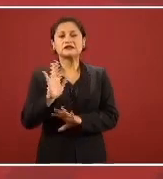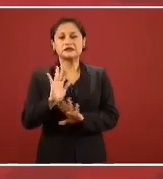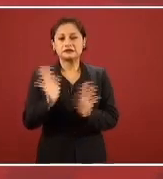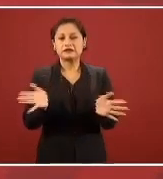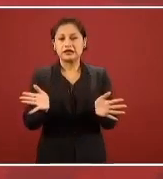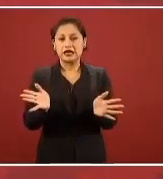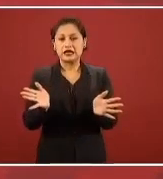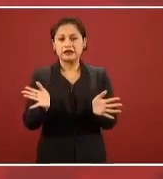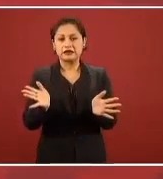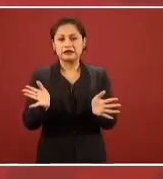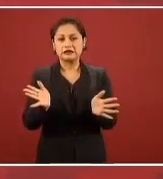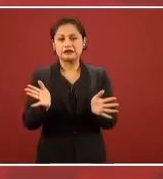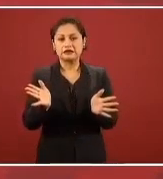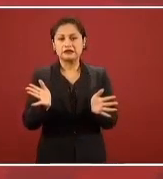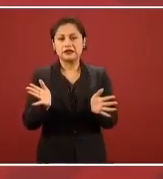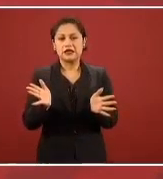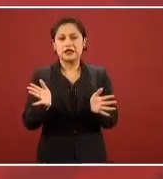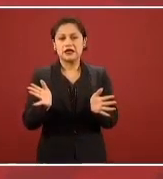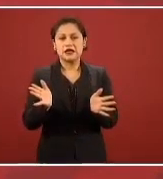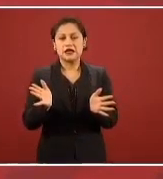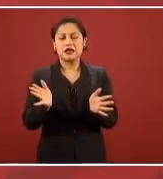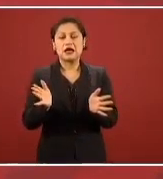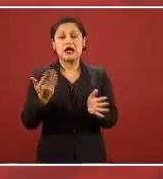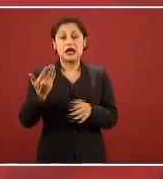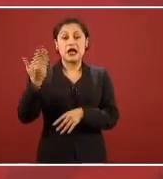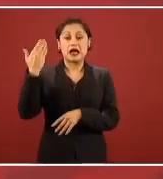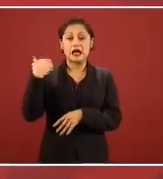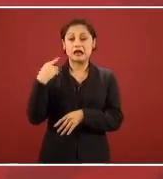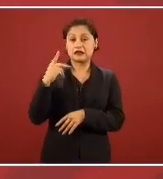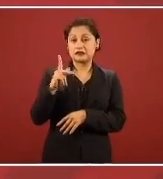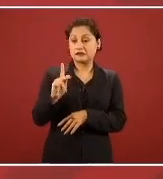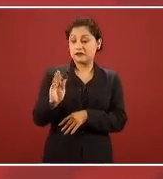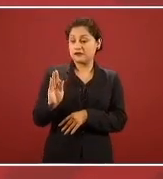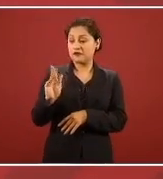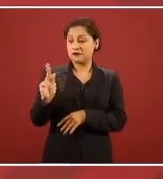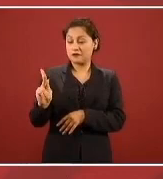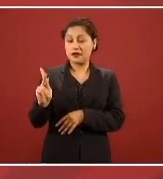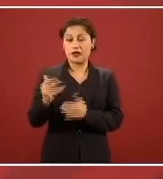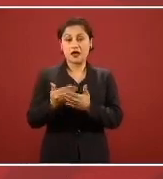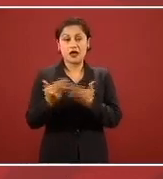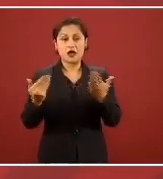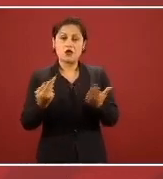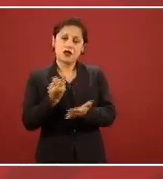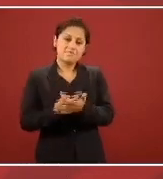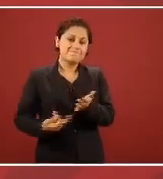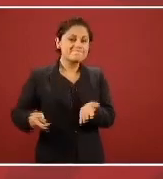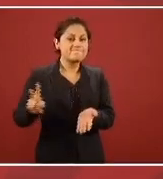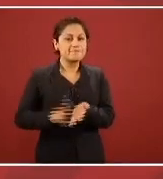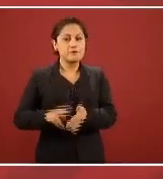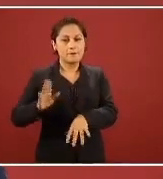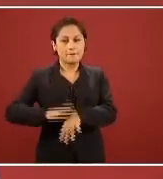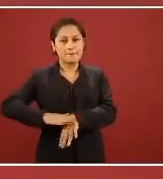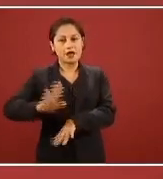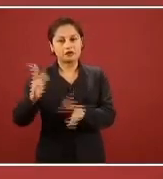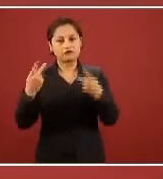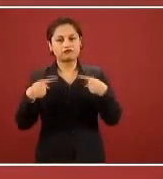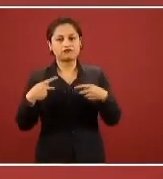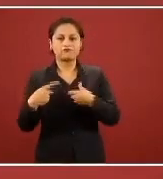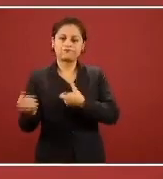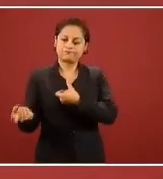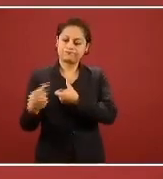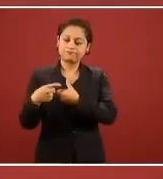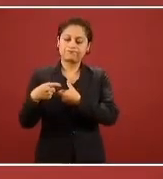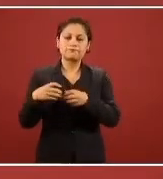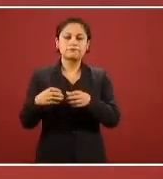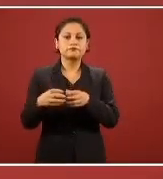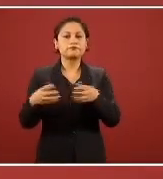el doble. That we have doubled the elements of what the federal police had. That is very